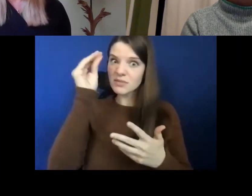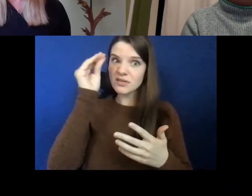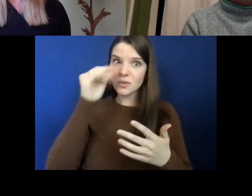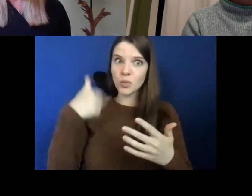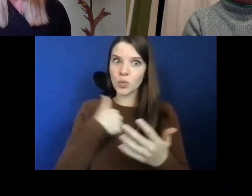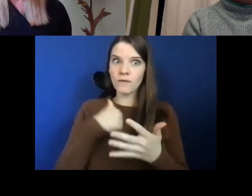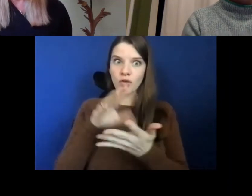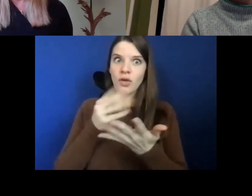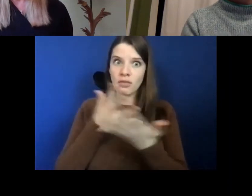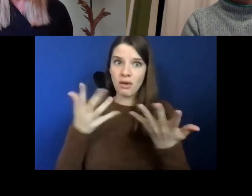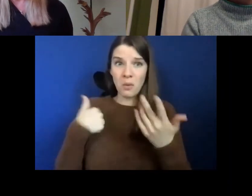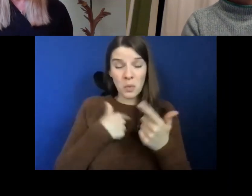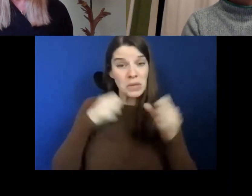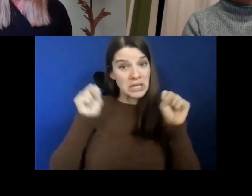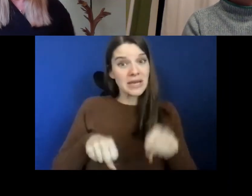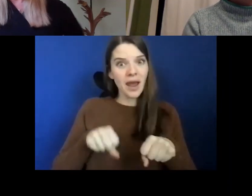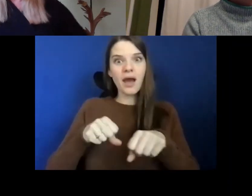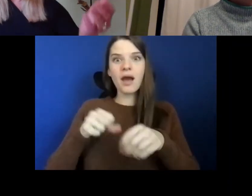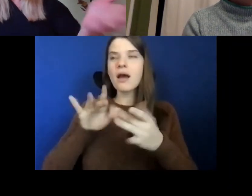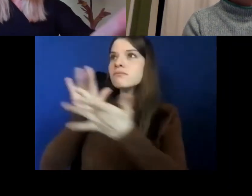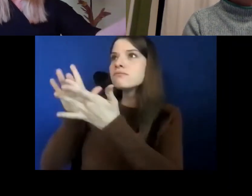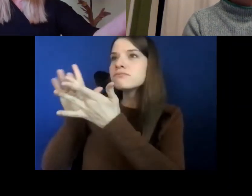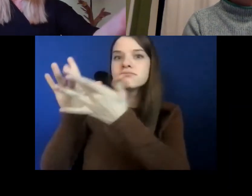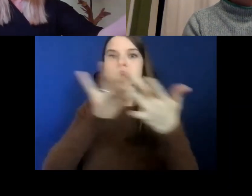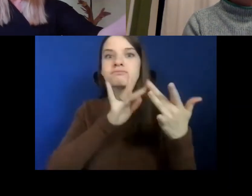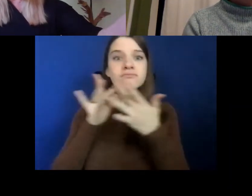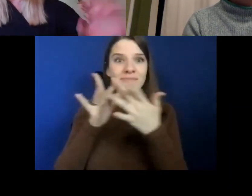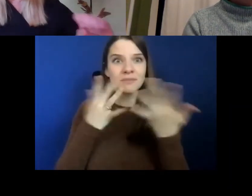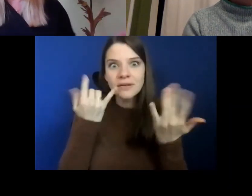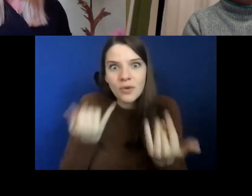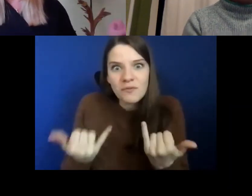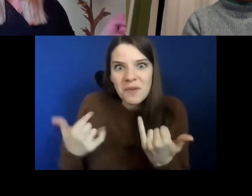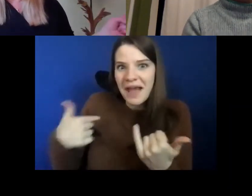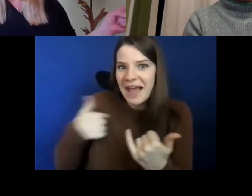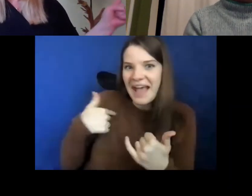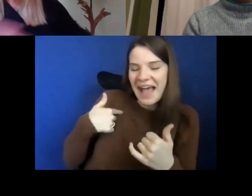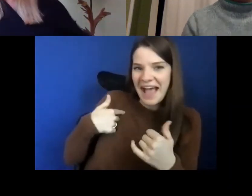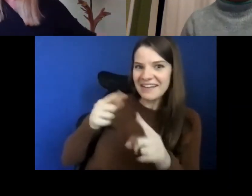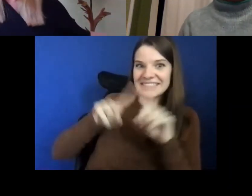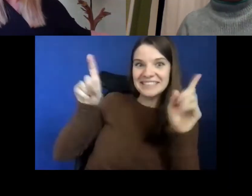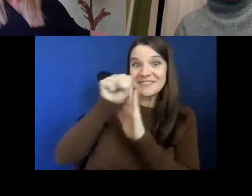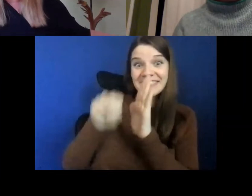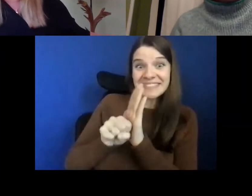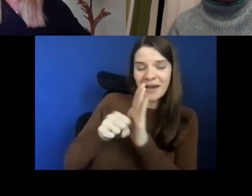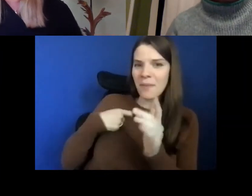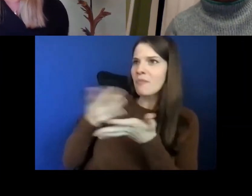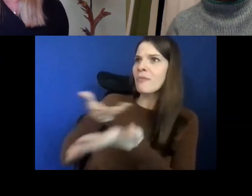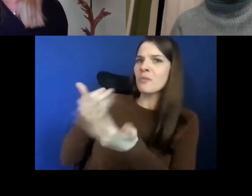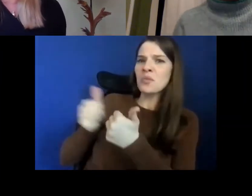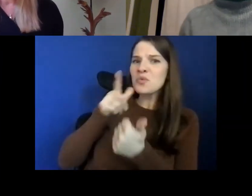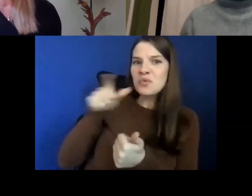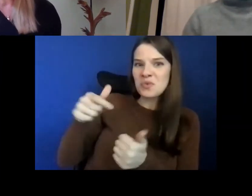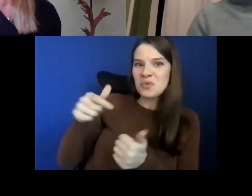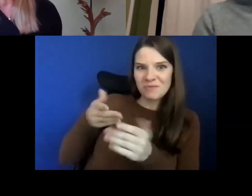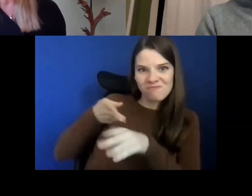can remotely communicate with people. Look, I'm talking to people in New York and I'm standing not in New York,